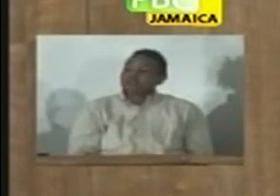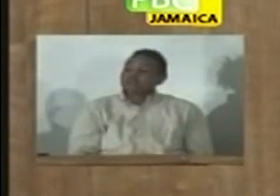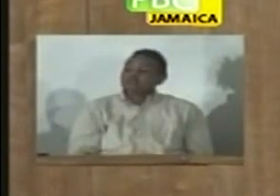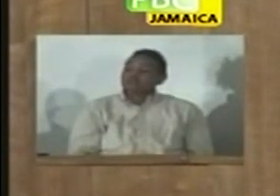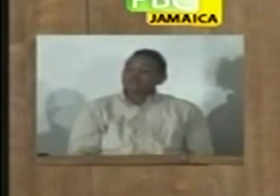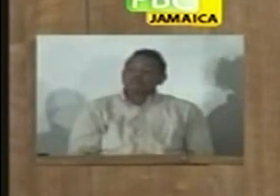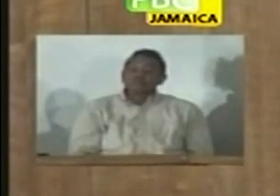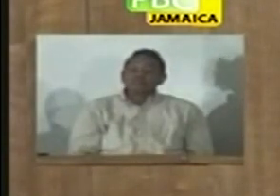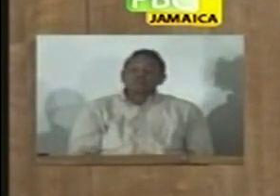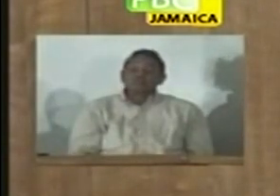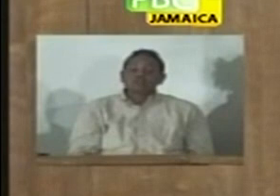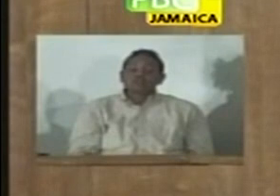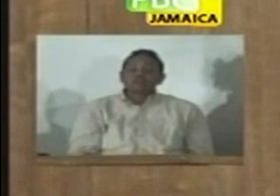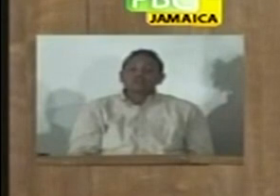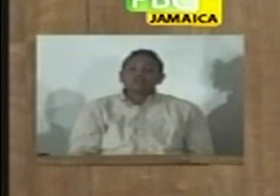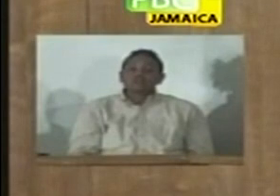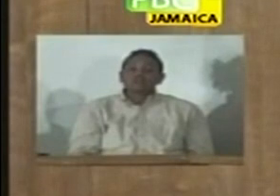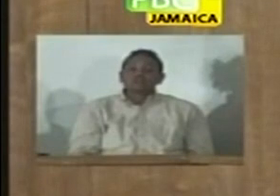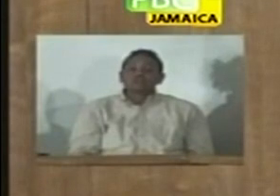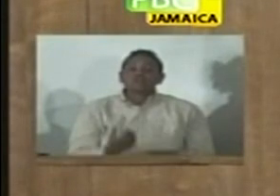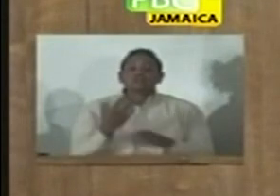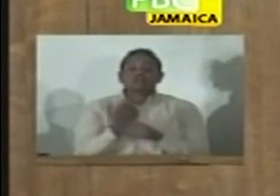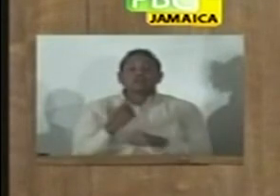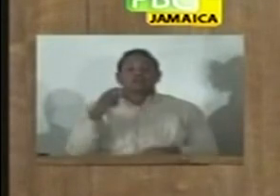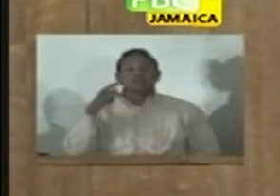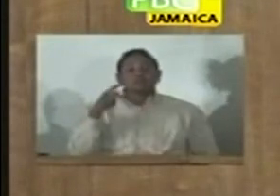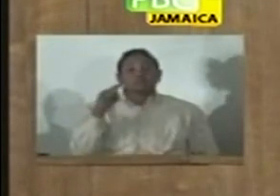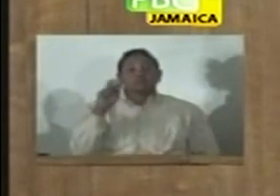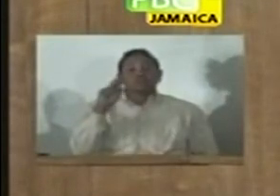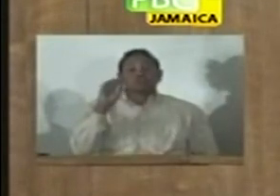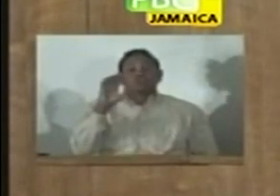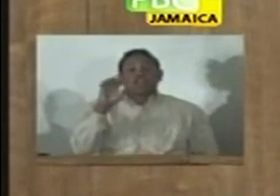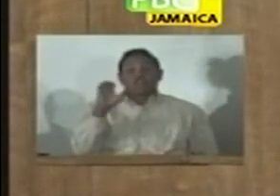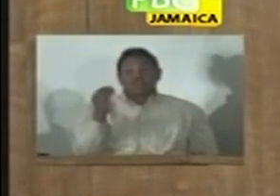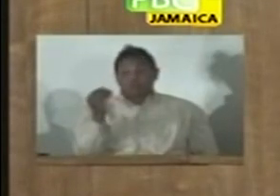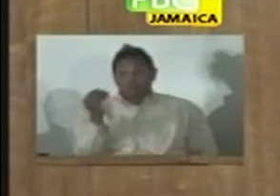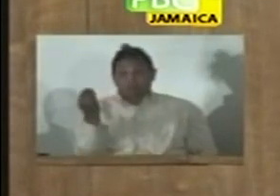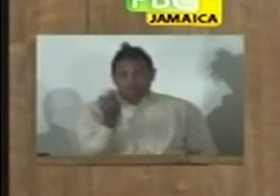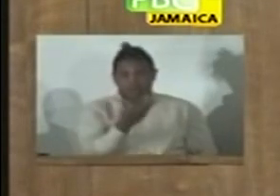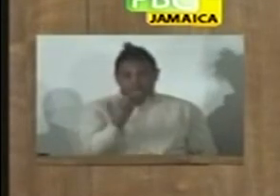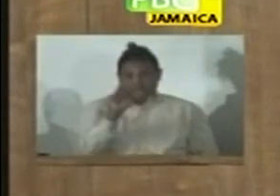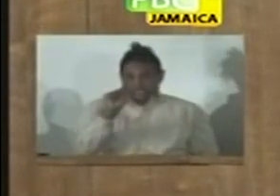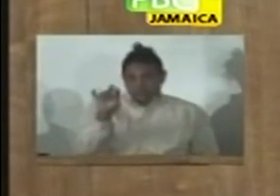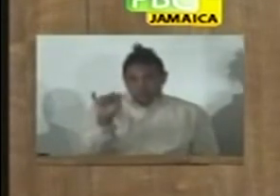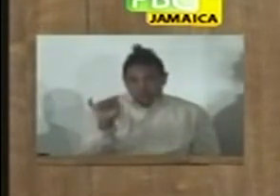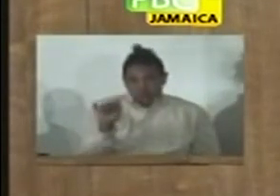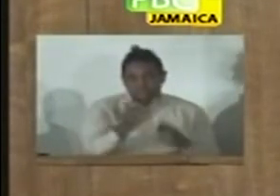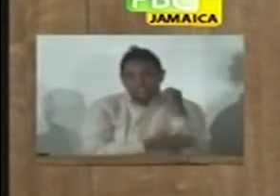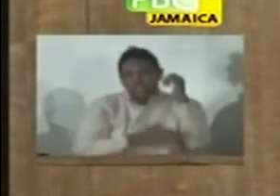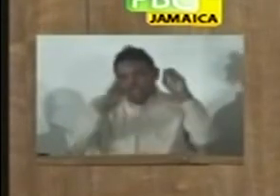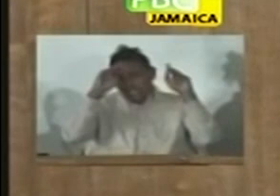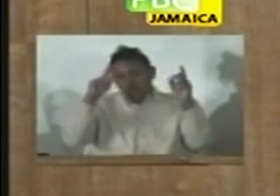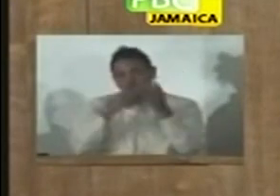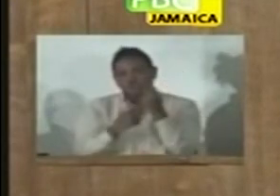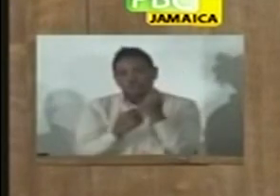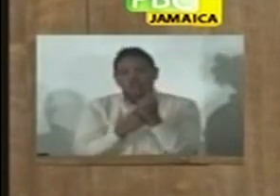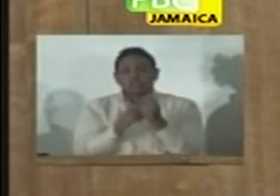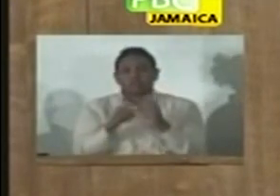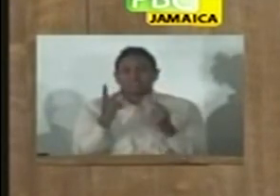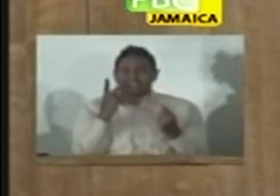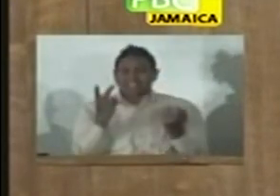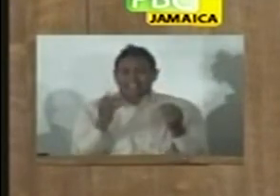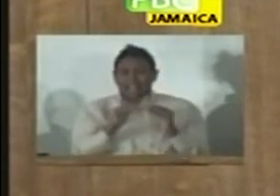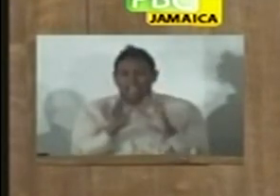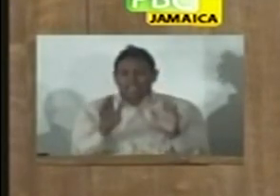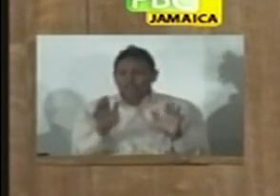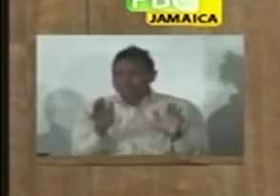got any of this Petrocarib money. But what is clear is that there's a tangled web that